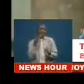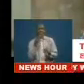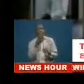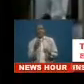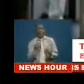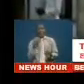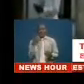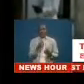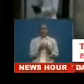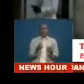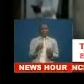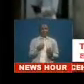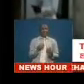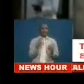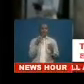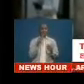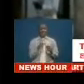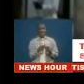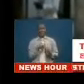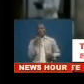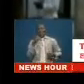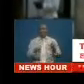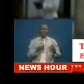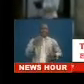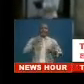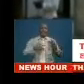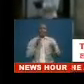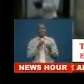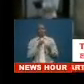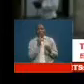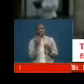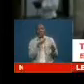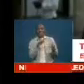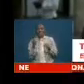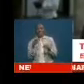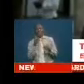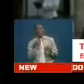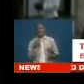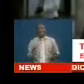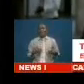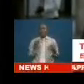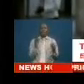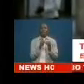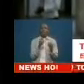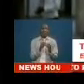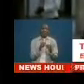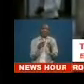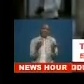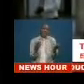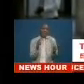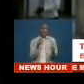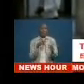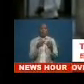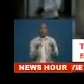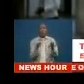I experienced. So far has been good. I've had fun and I don't really want to leave Accra, but it's quite unfortunate that